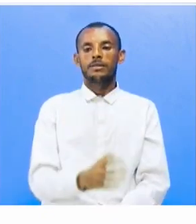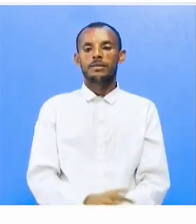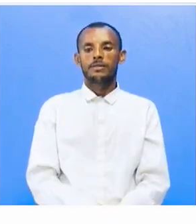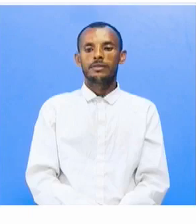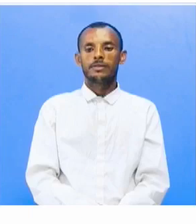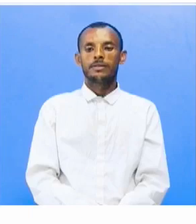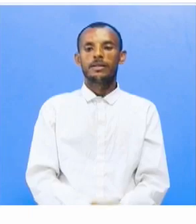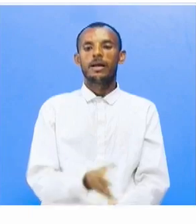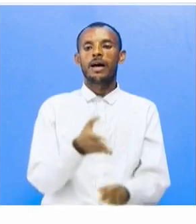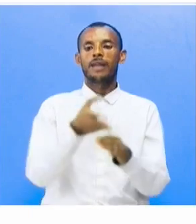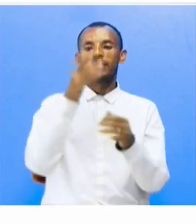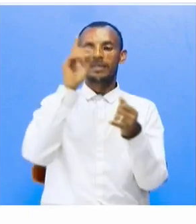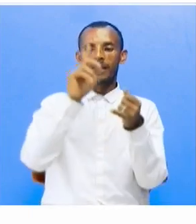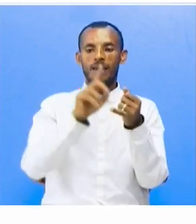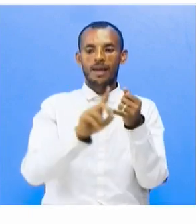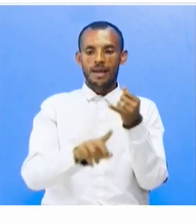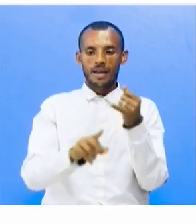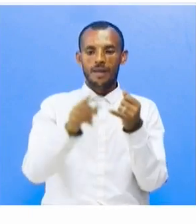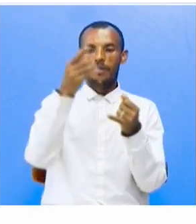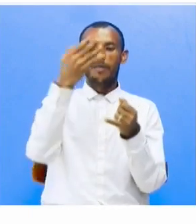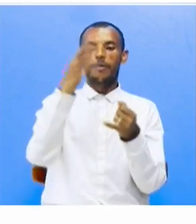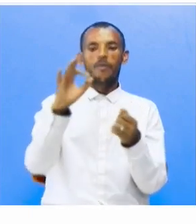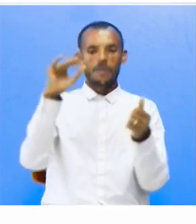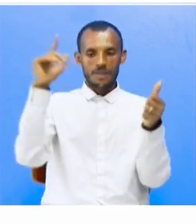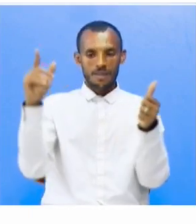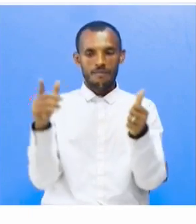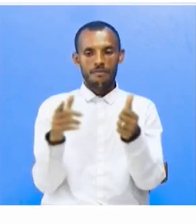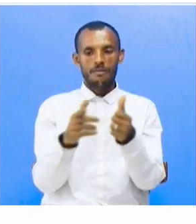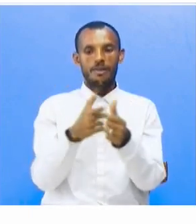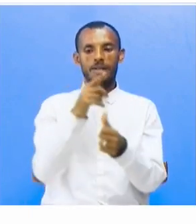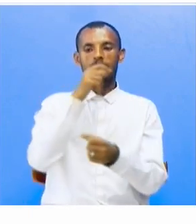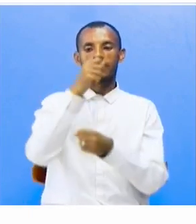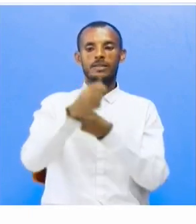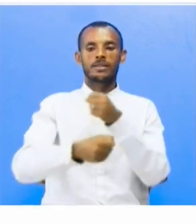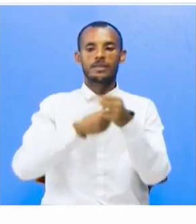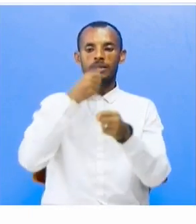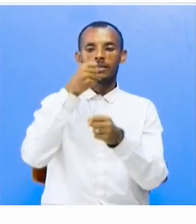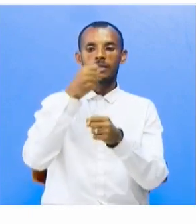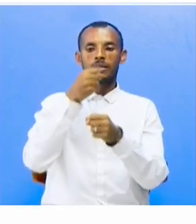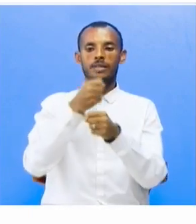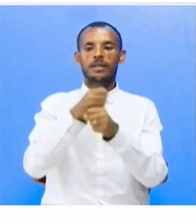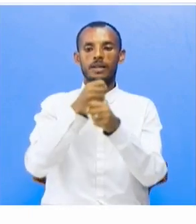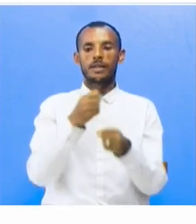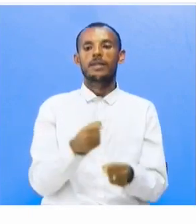At the end of the first year. At the end